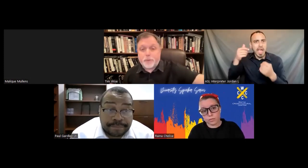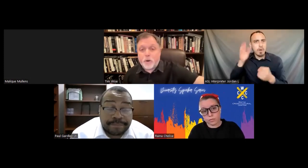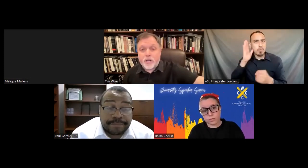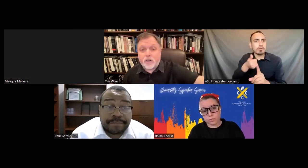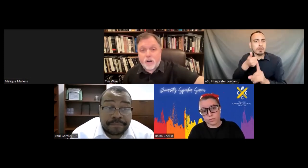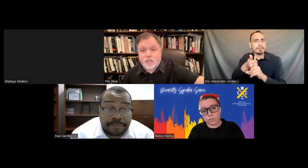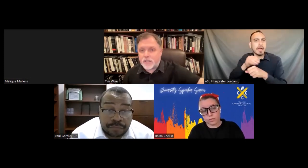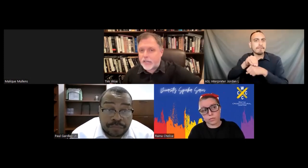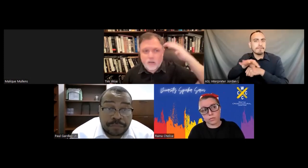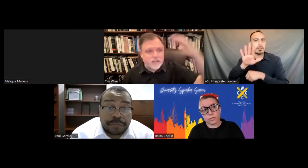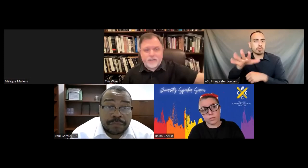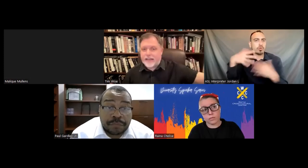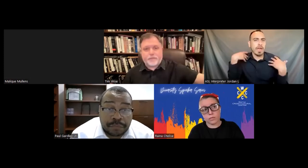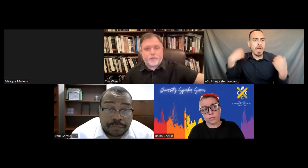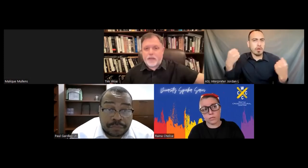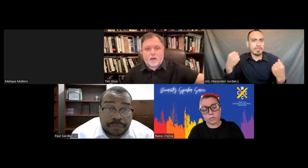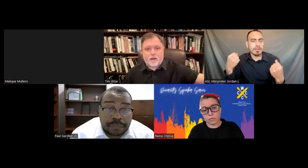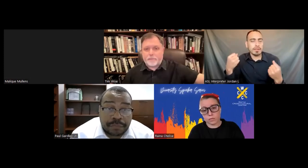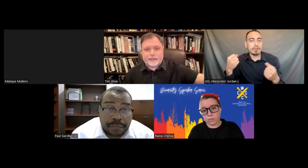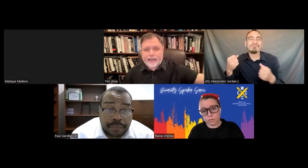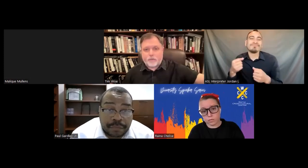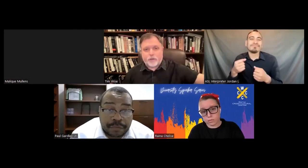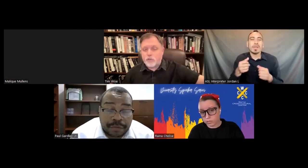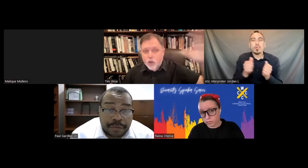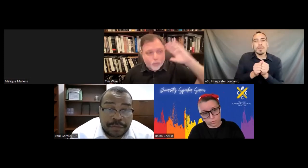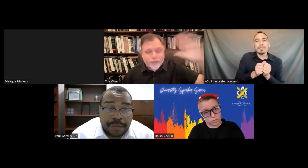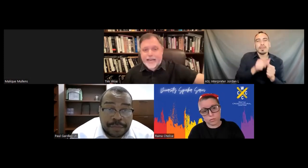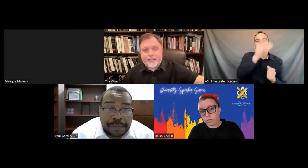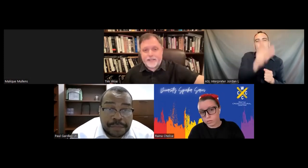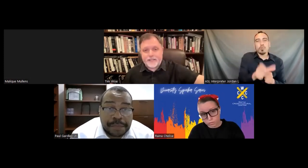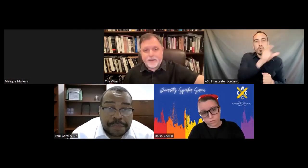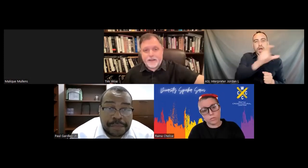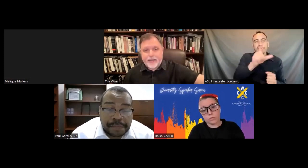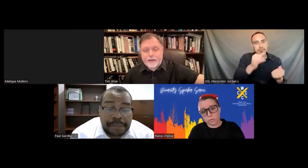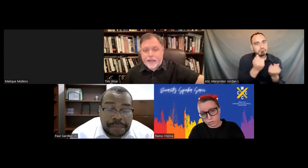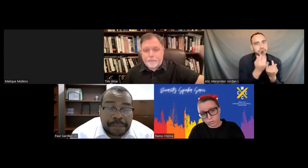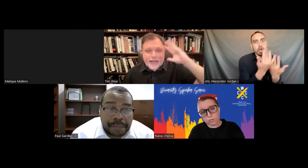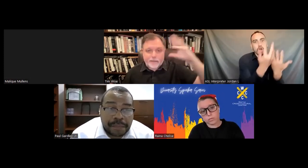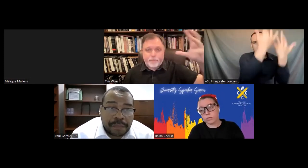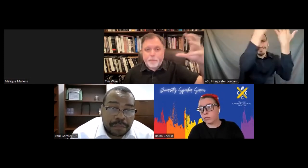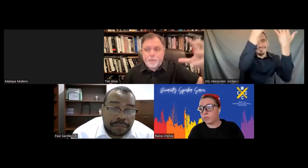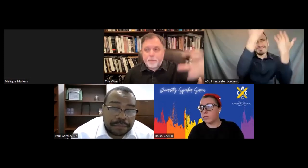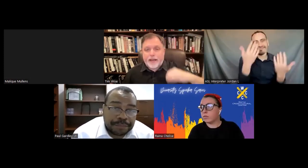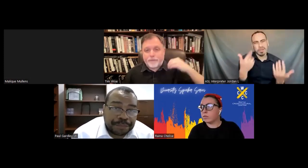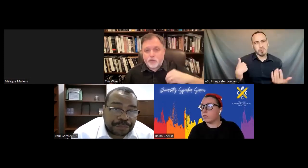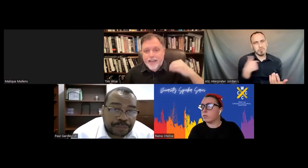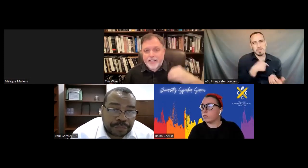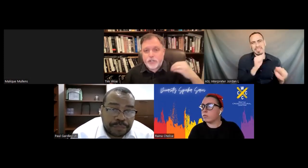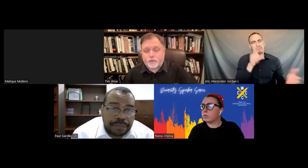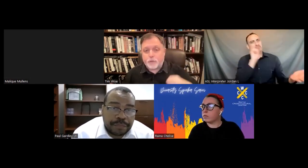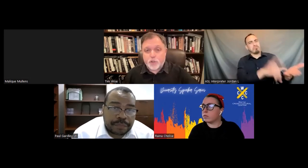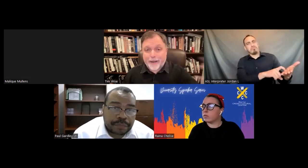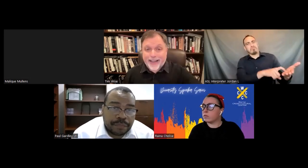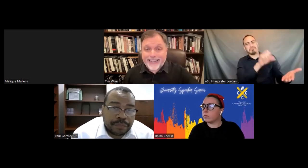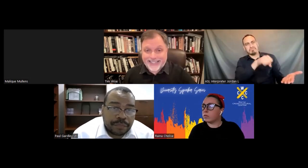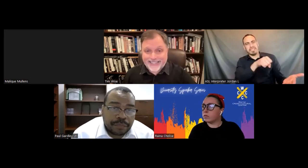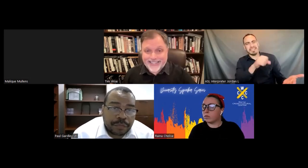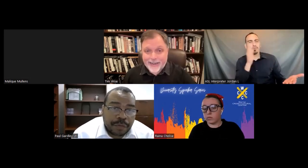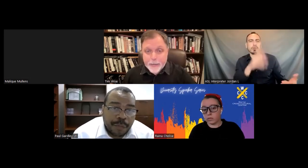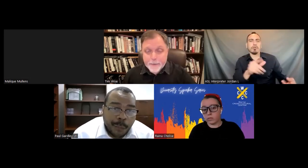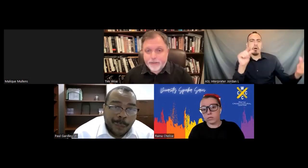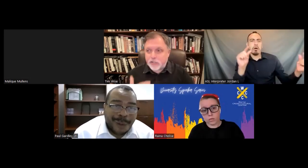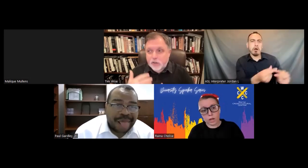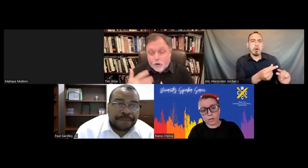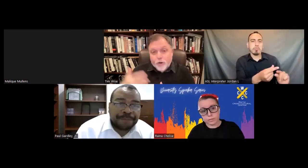because at least with the burning cross, like, you don't even have to think hard about that one. You know what that is. And Black and brown people have strategies for responding to